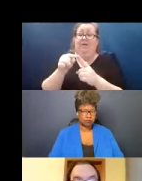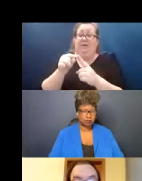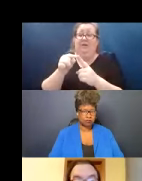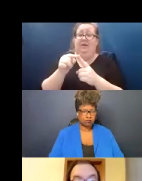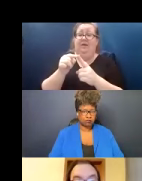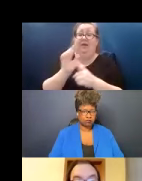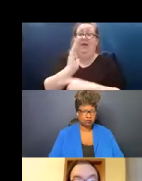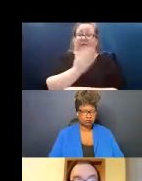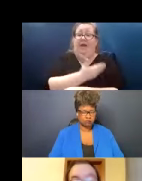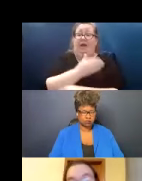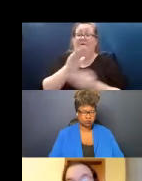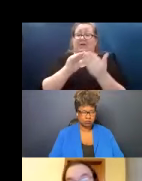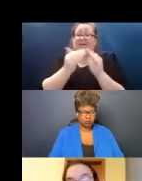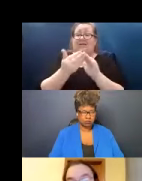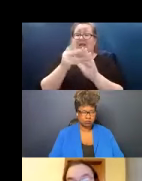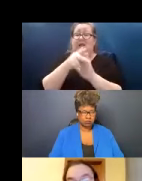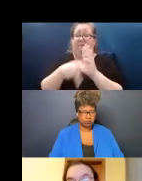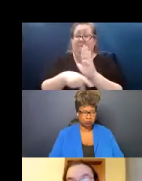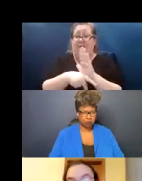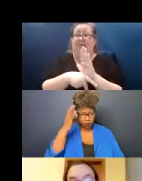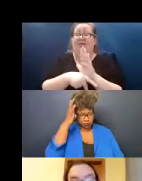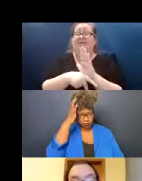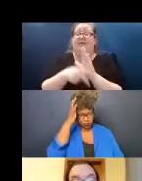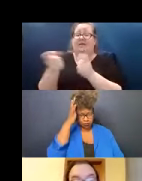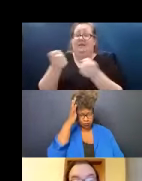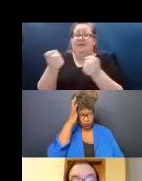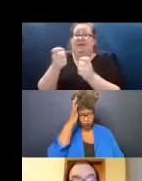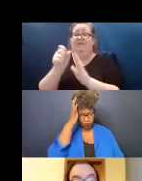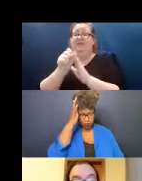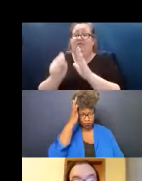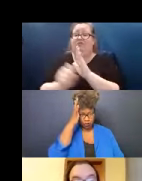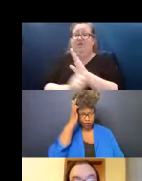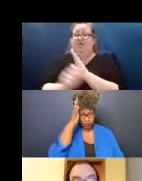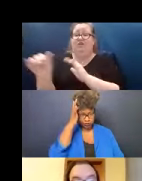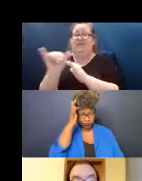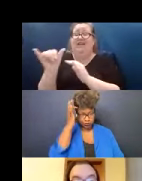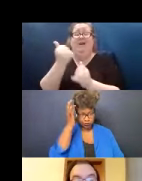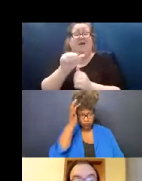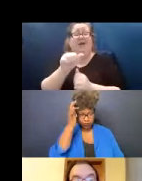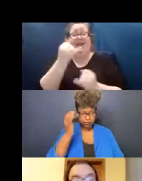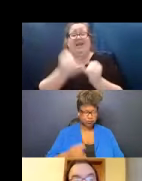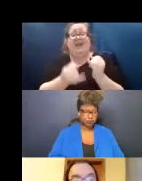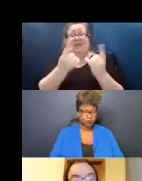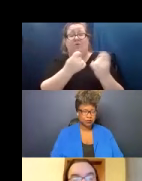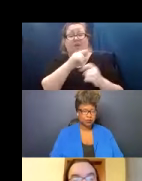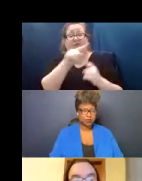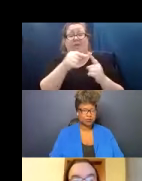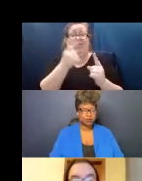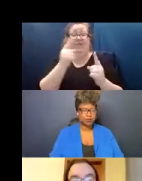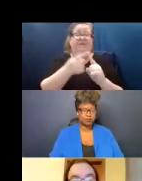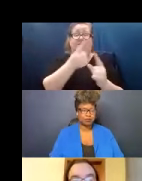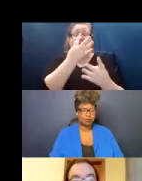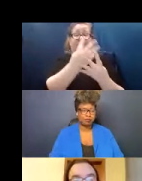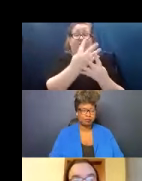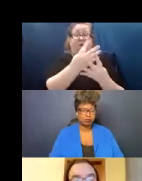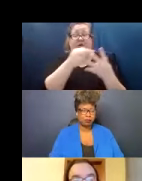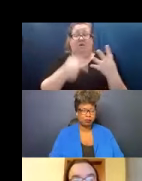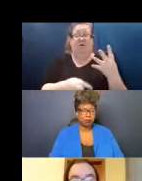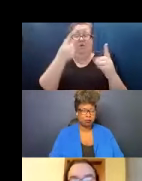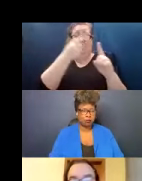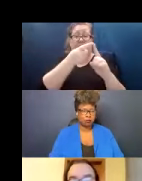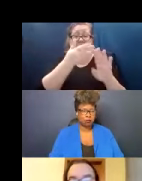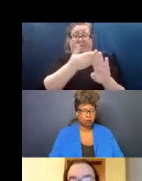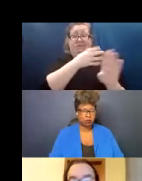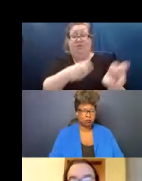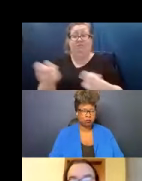our city policies and governance structures too. But any last questions on these first 4 goals before we move over to Lindsay?